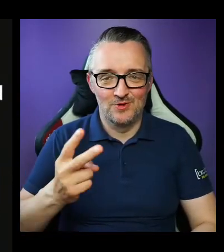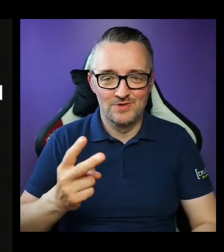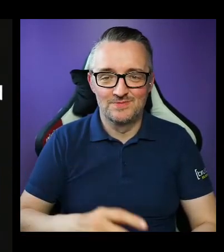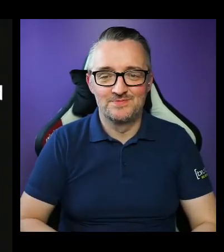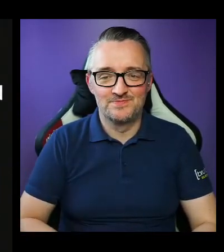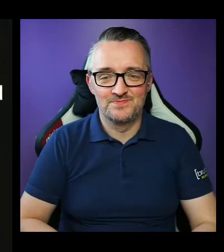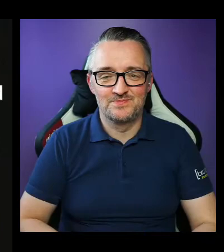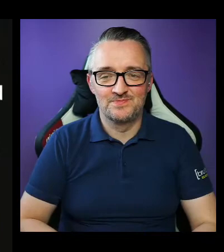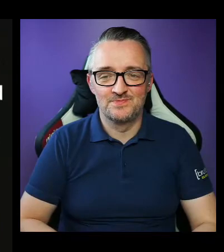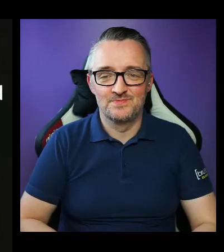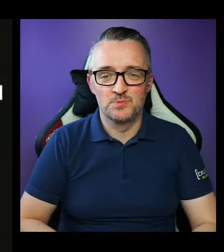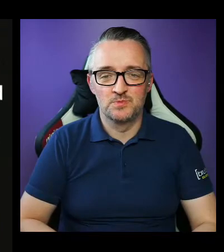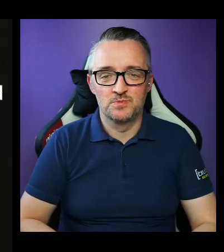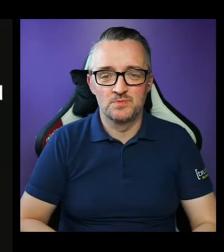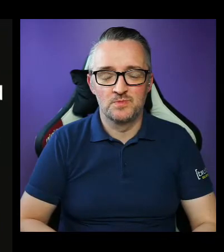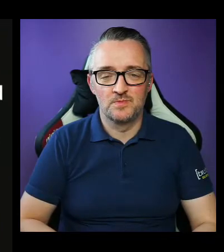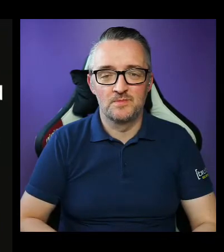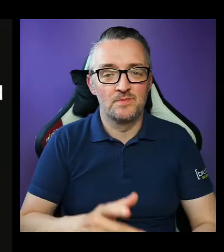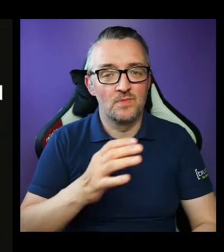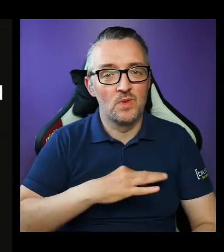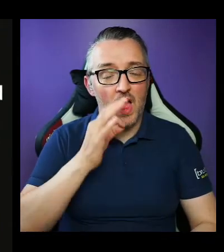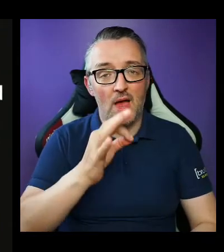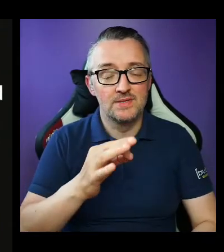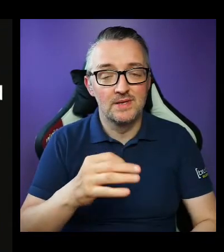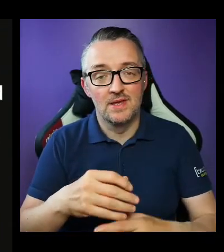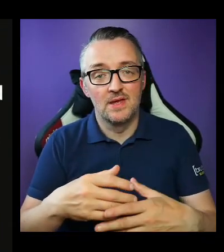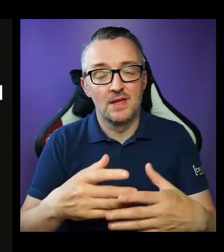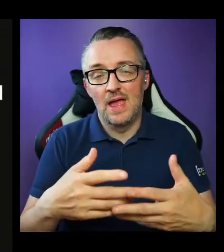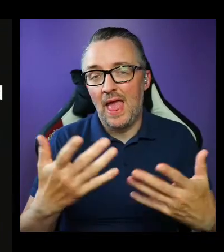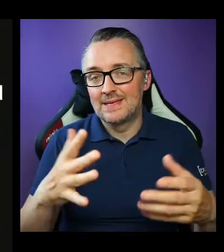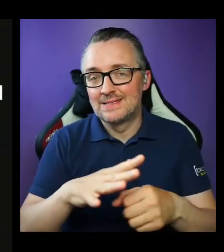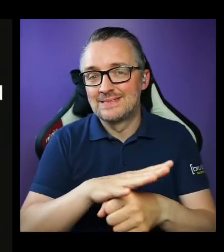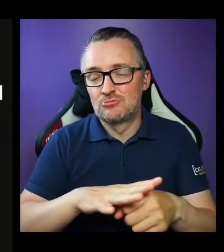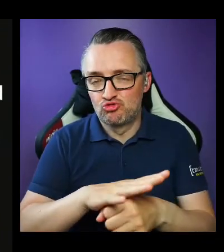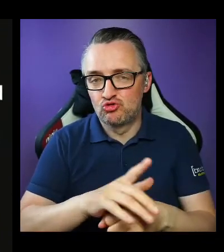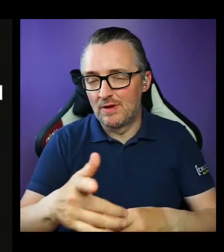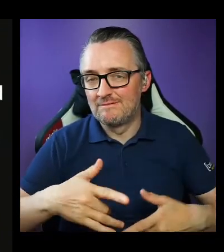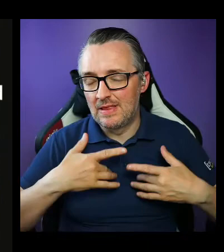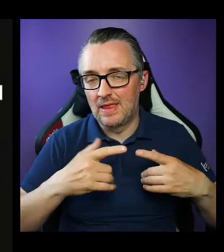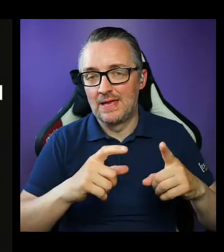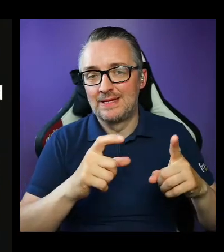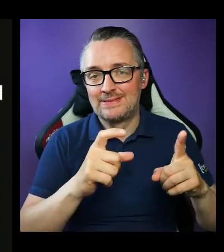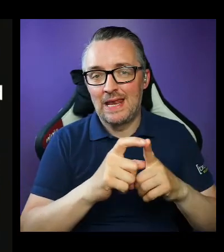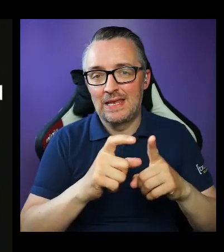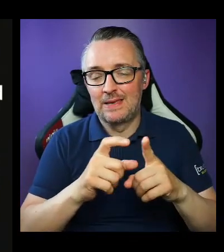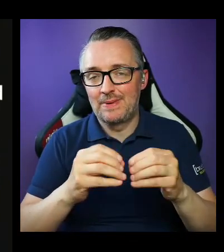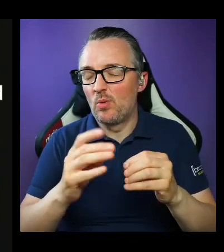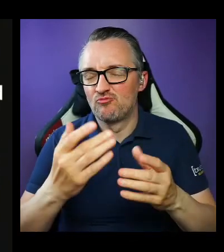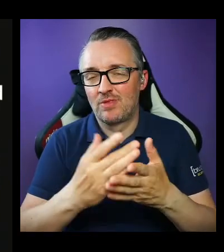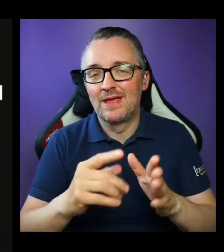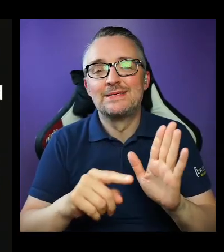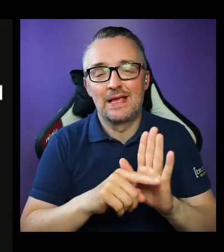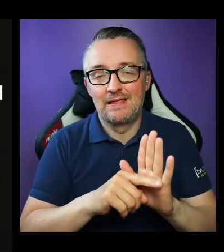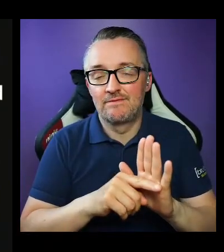yeah, so is there any type of scenario you think DynamoDB, this is somewhat negative,